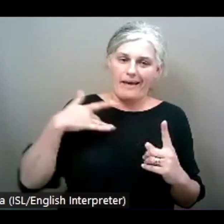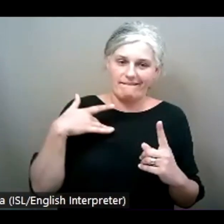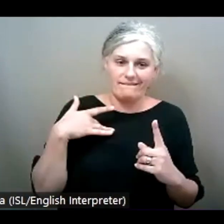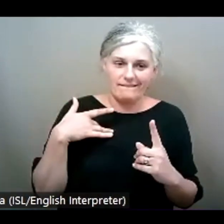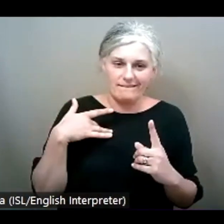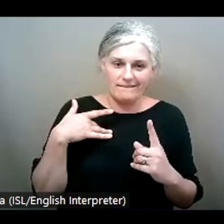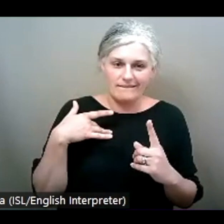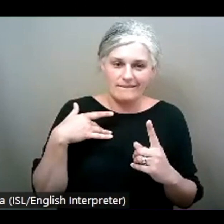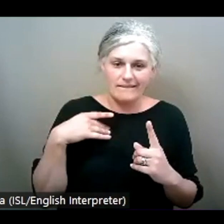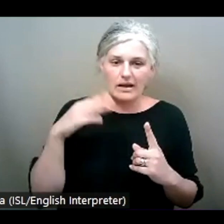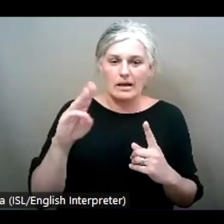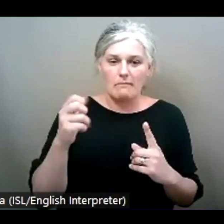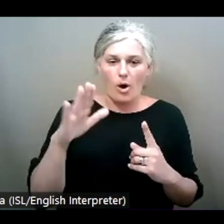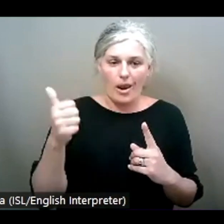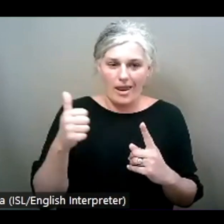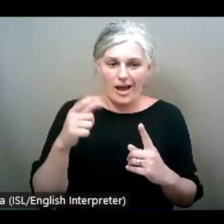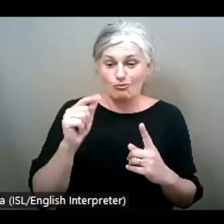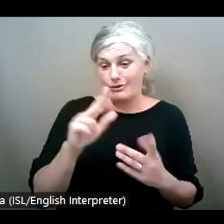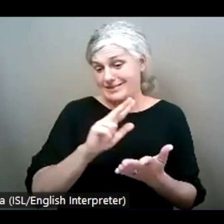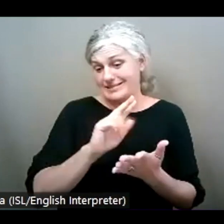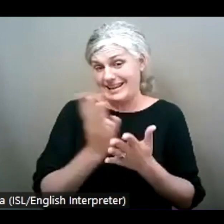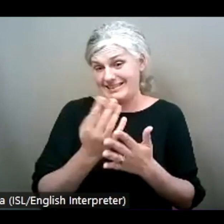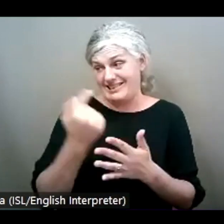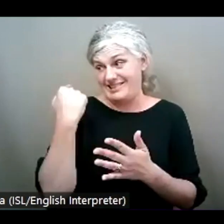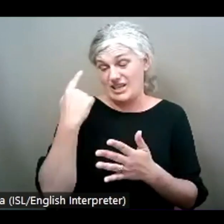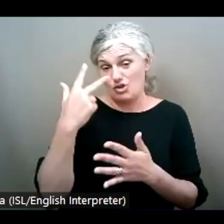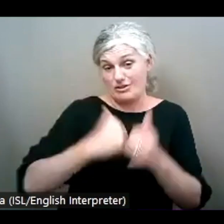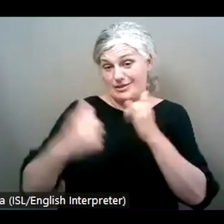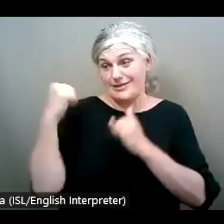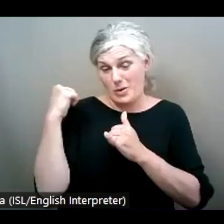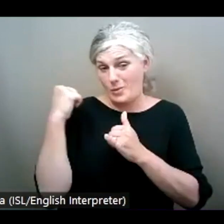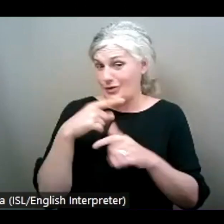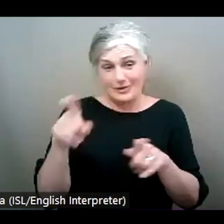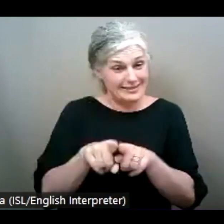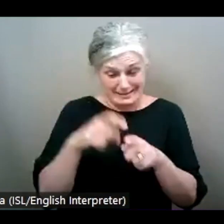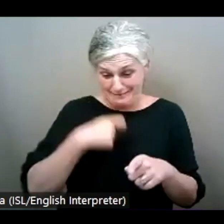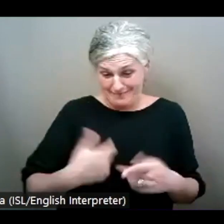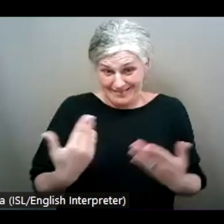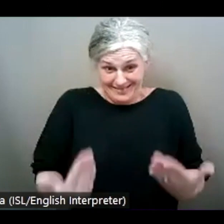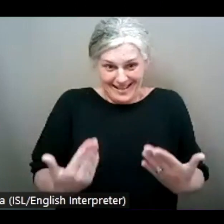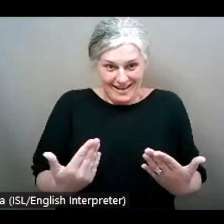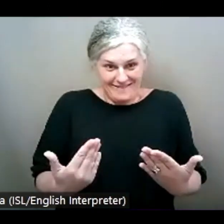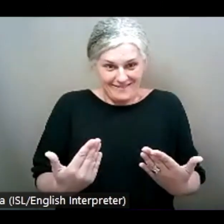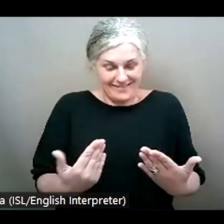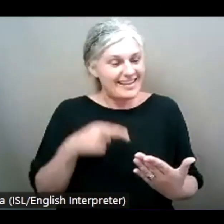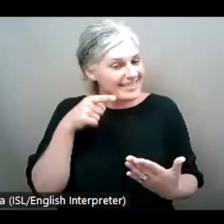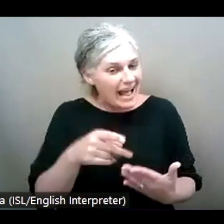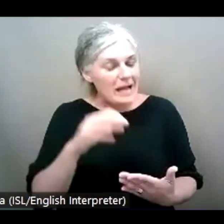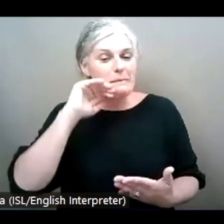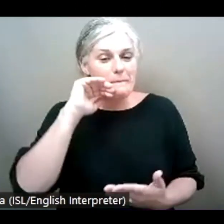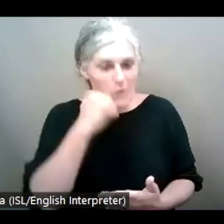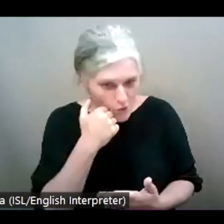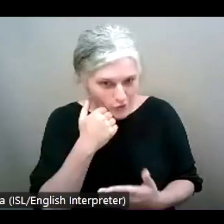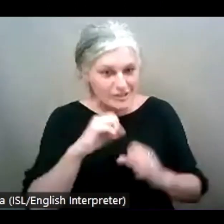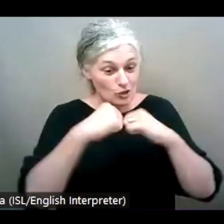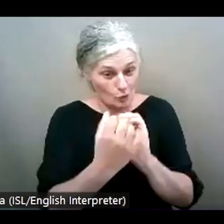The Paula Soraghan 2019, 3 years ago, is not the Paula Soraghan that's sitting in front of you here today. And that's because of the